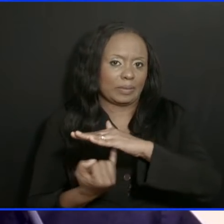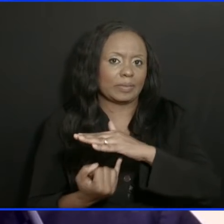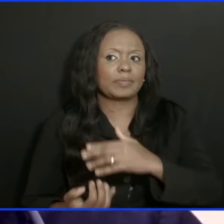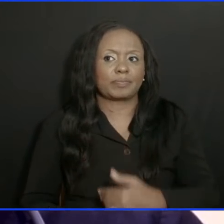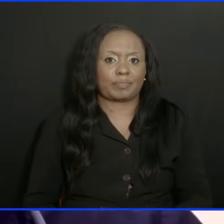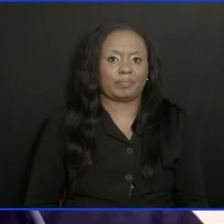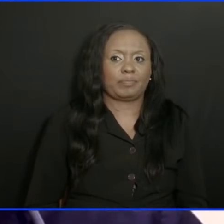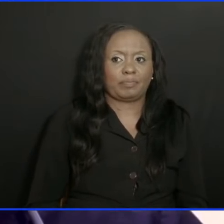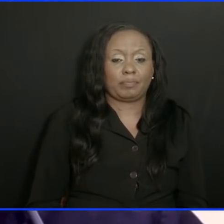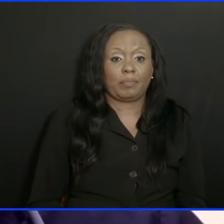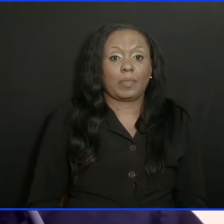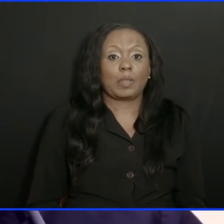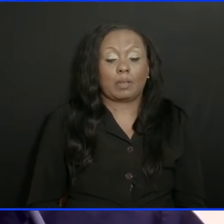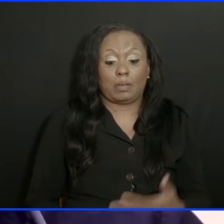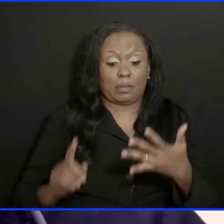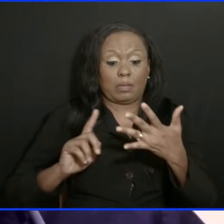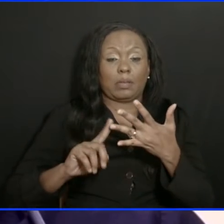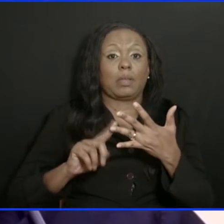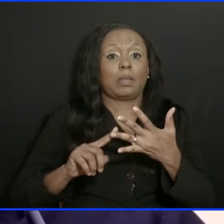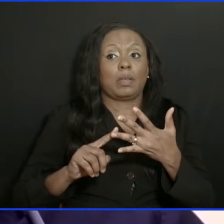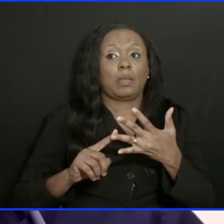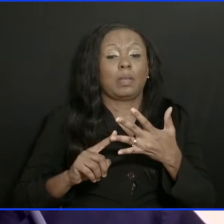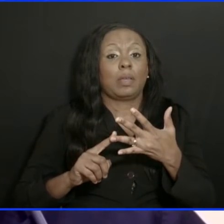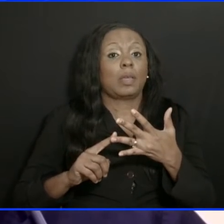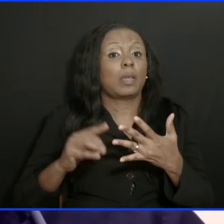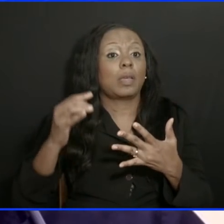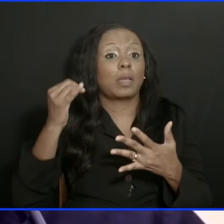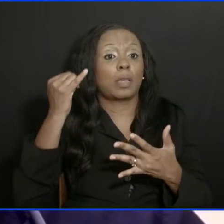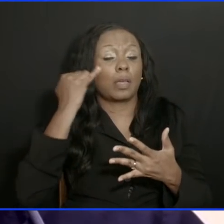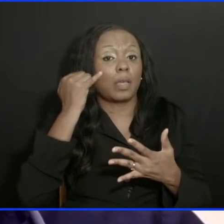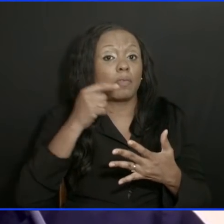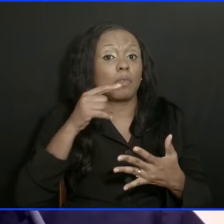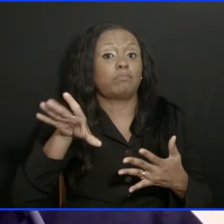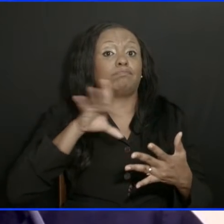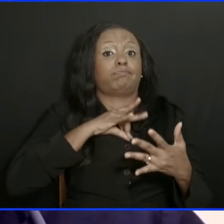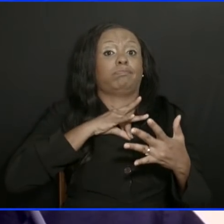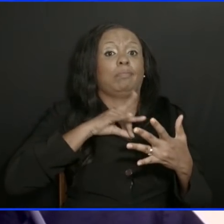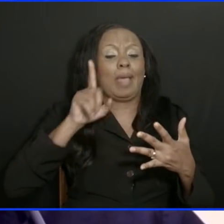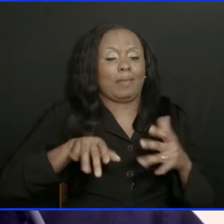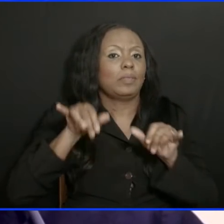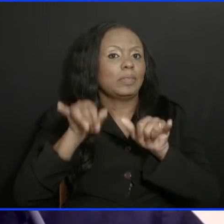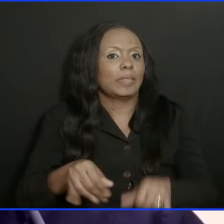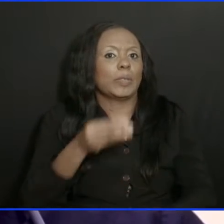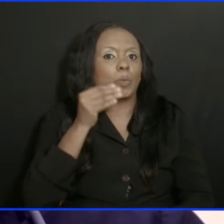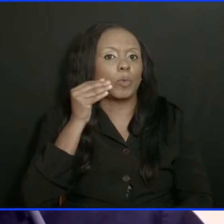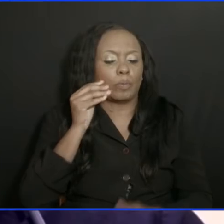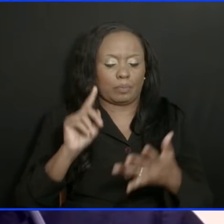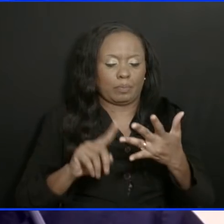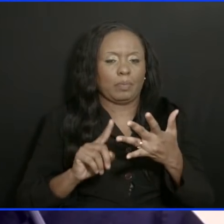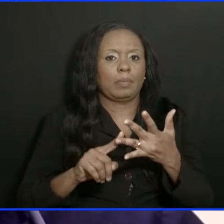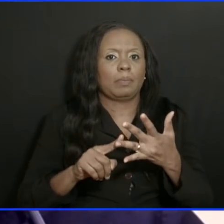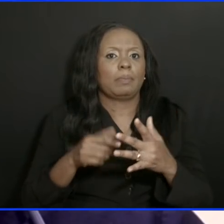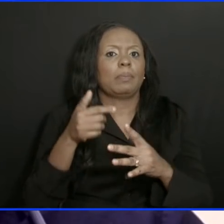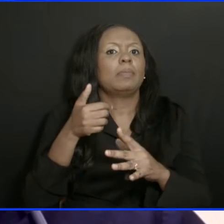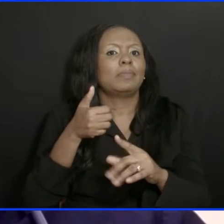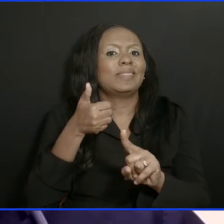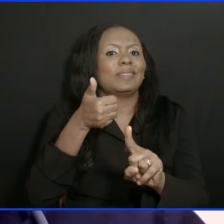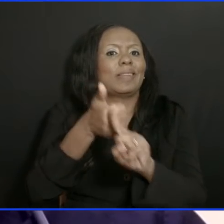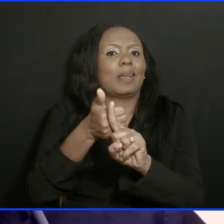to stay at home for the period which you're told to stay at home so that it doesn't continue to spread throughout the